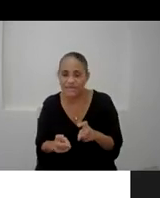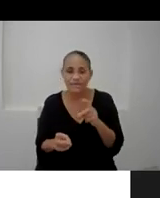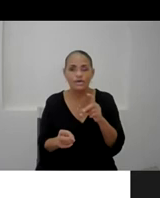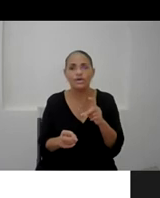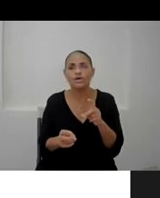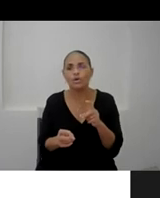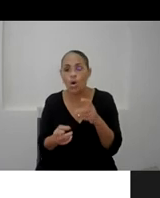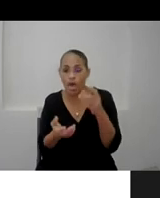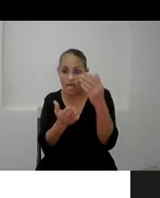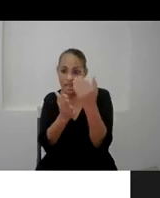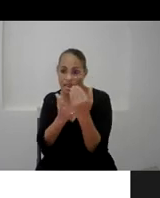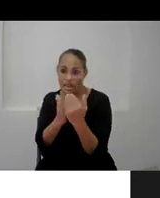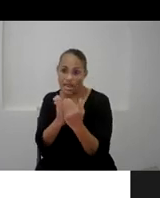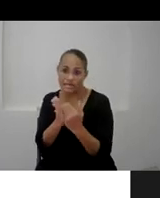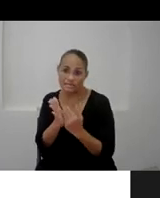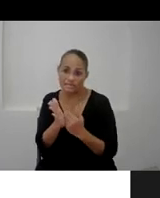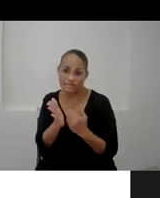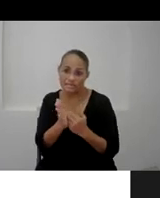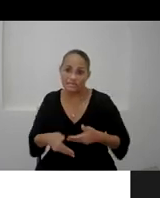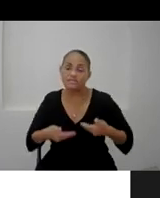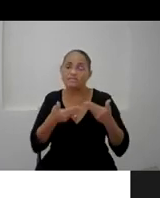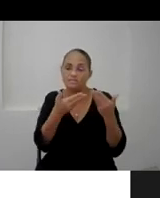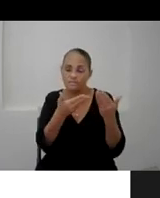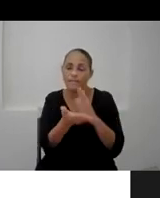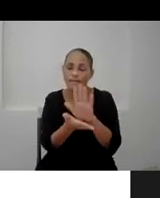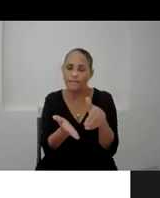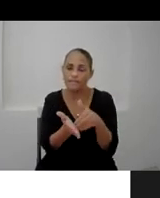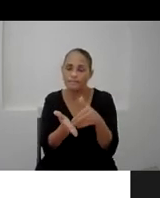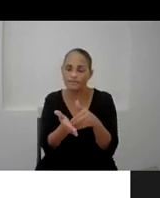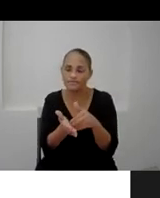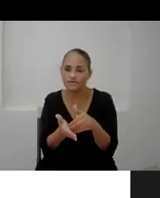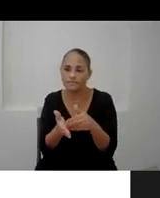lessons for them to be able to deliver person-centered planning.